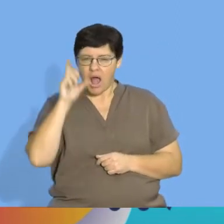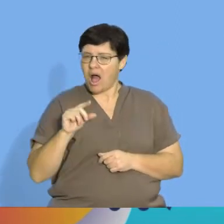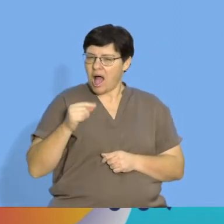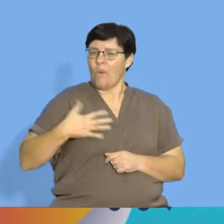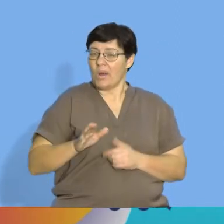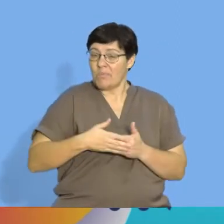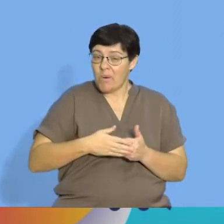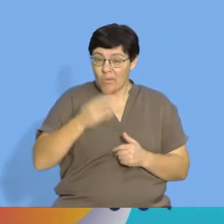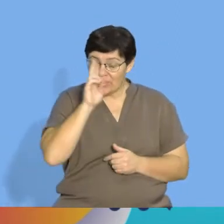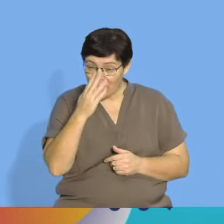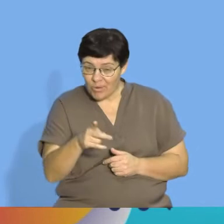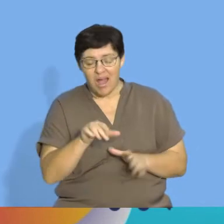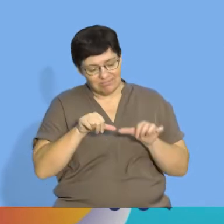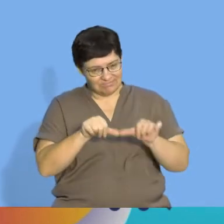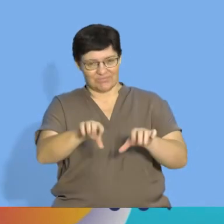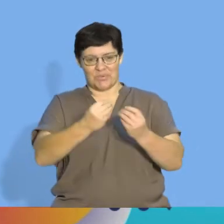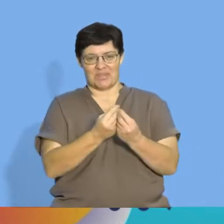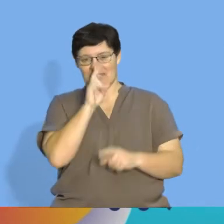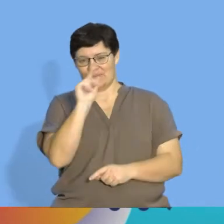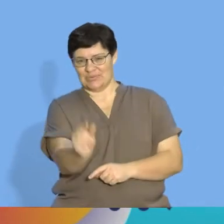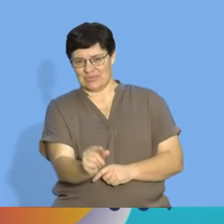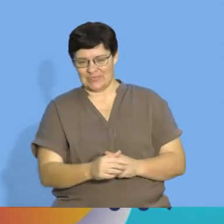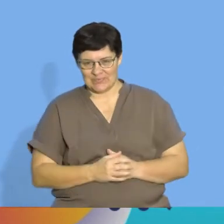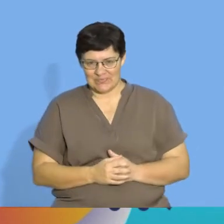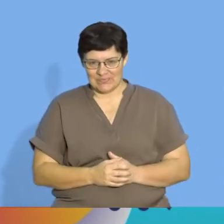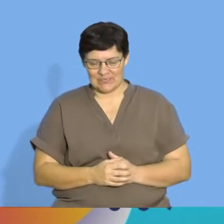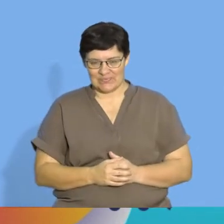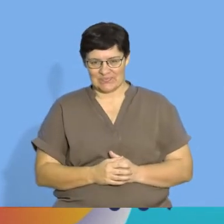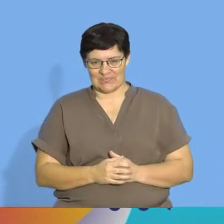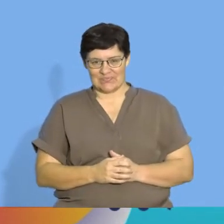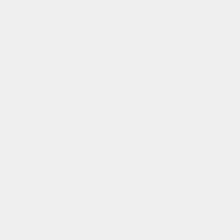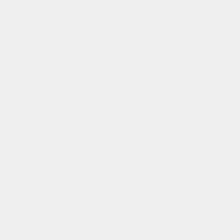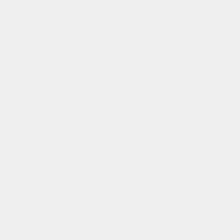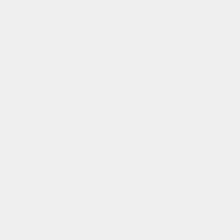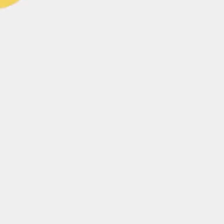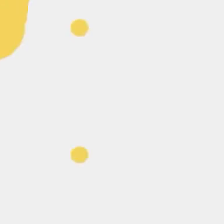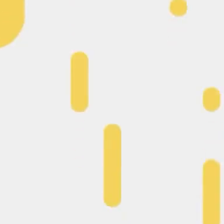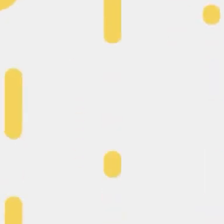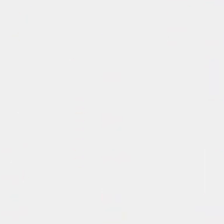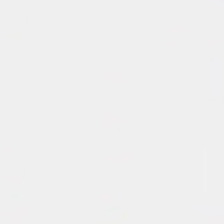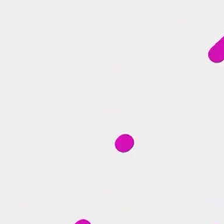and you want to know more about cash budgets, so stay with us. See you in a jiffy.